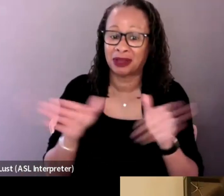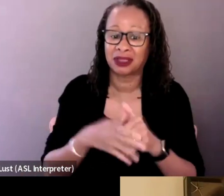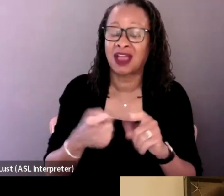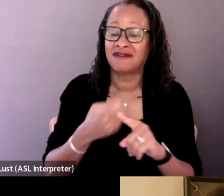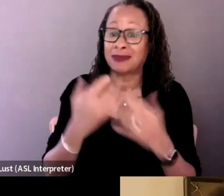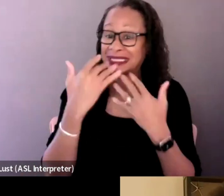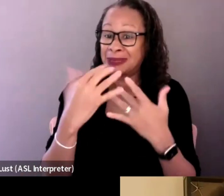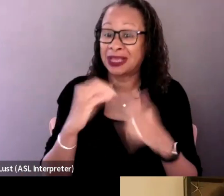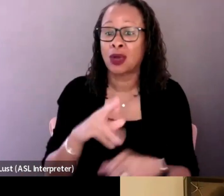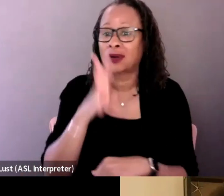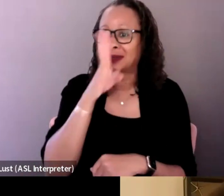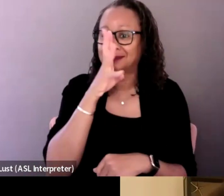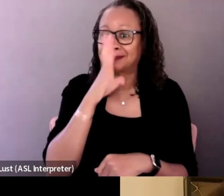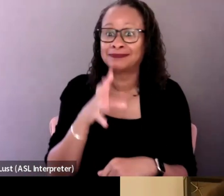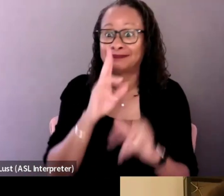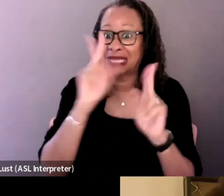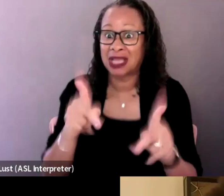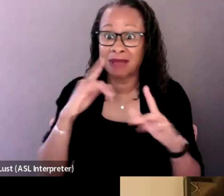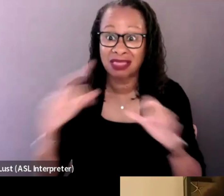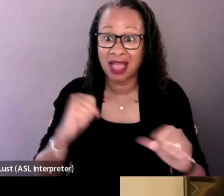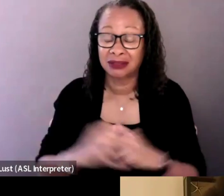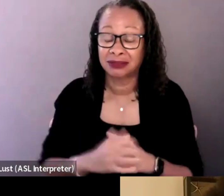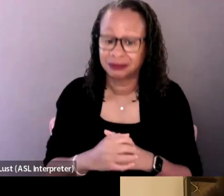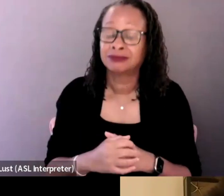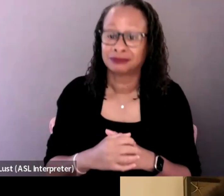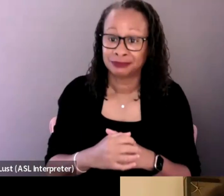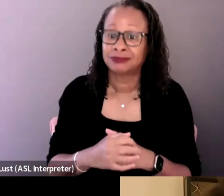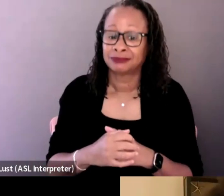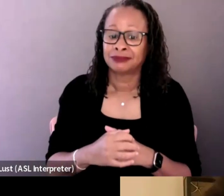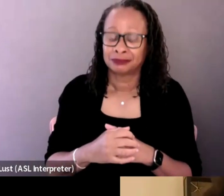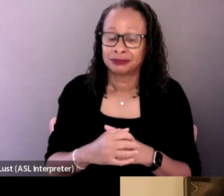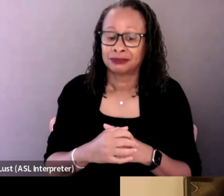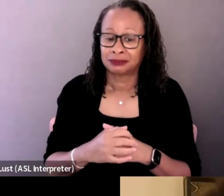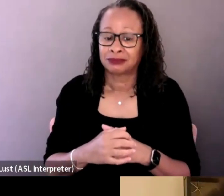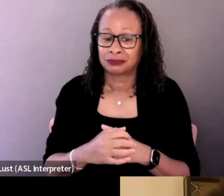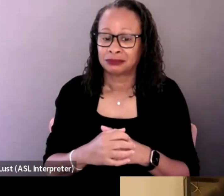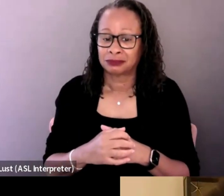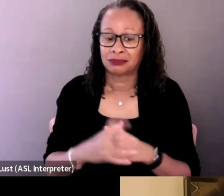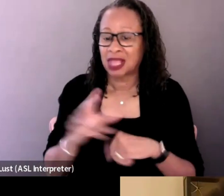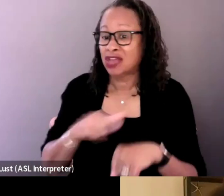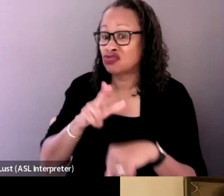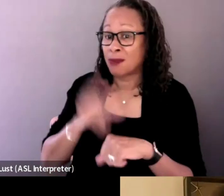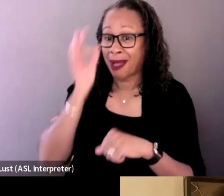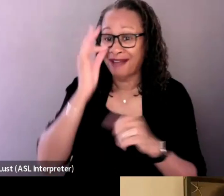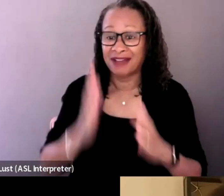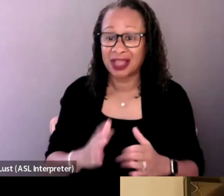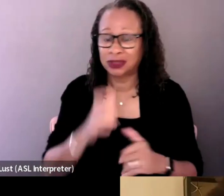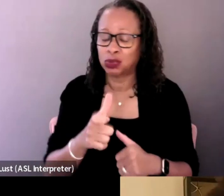or speaking loud. And it just a huge apartheid that is being applied on women and on even normal Afghans